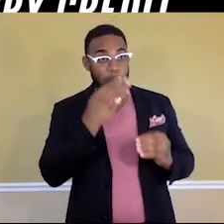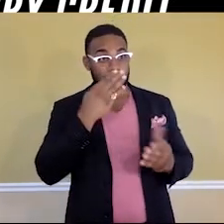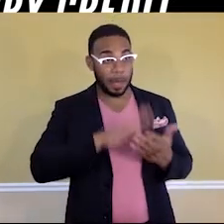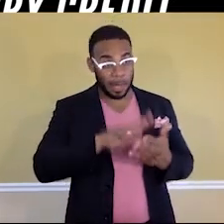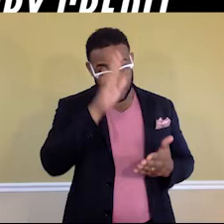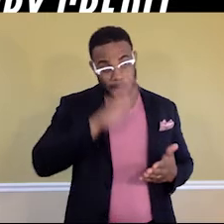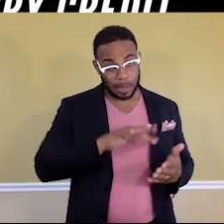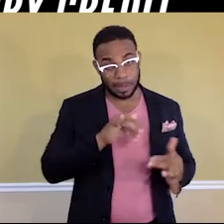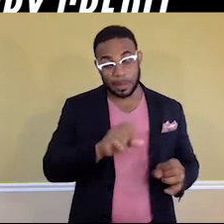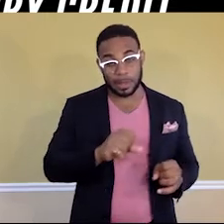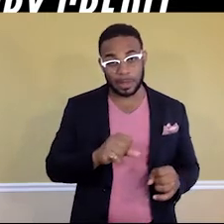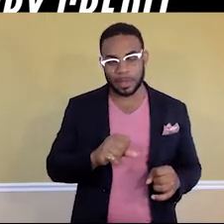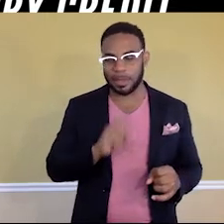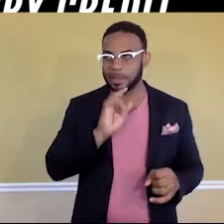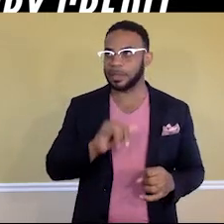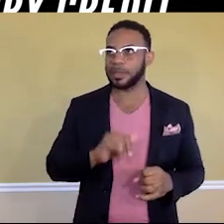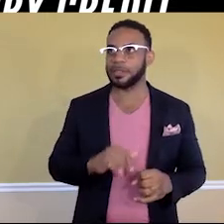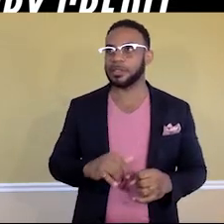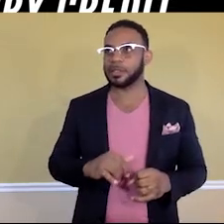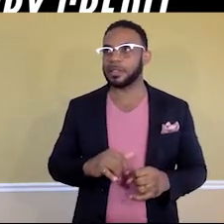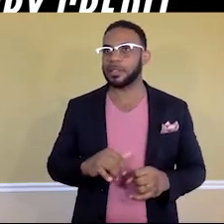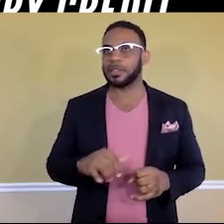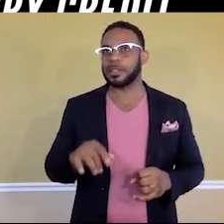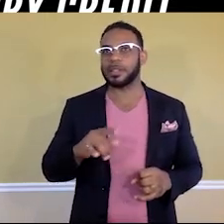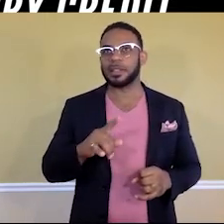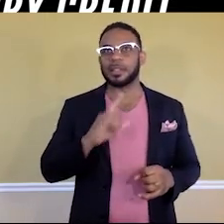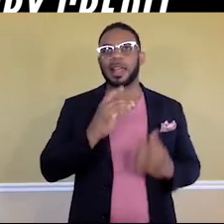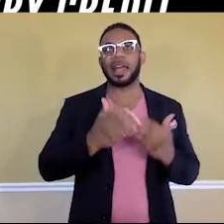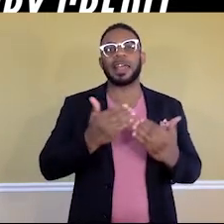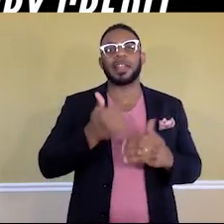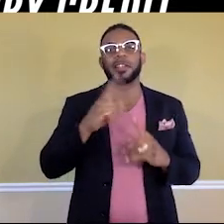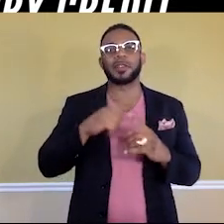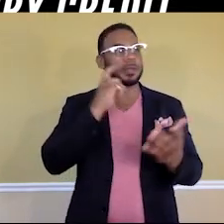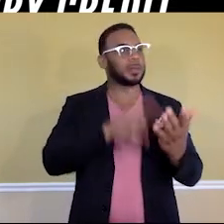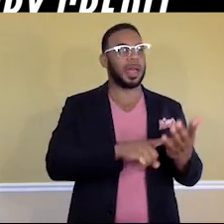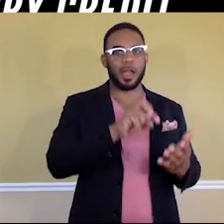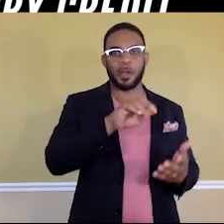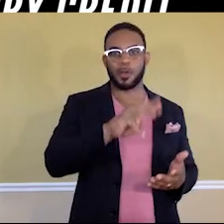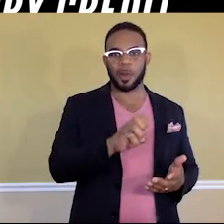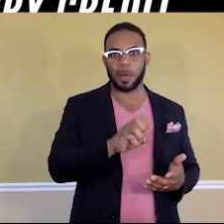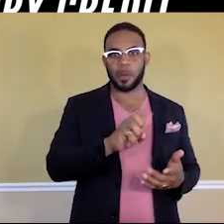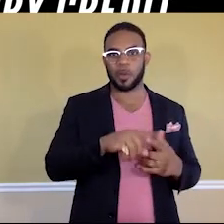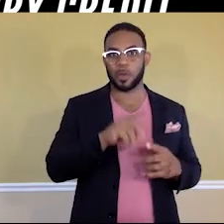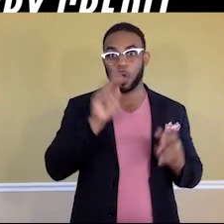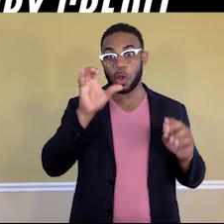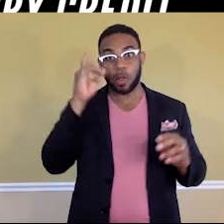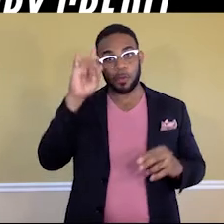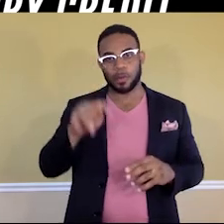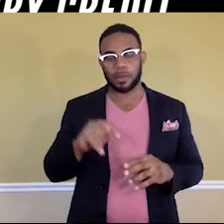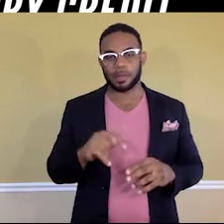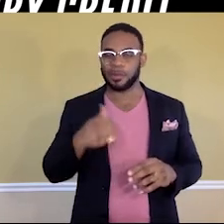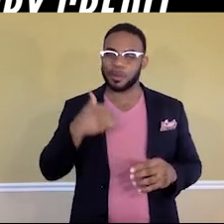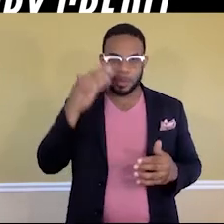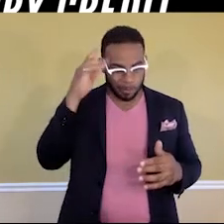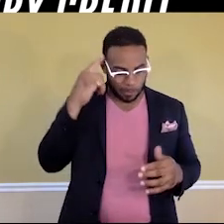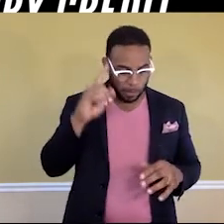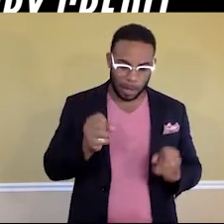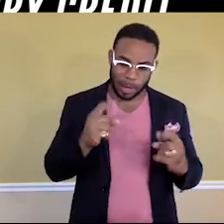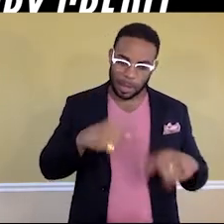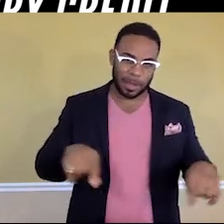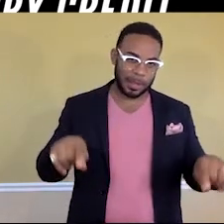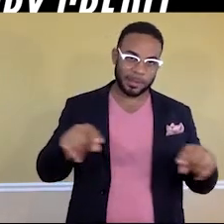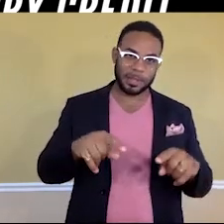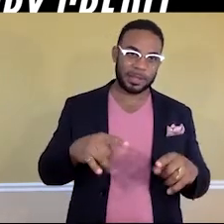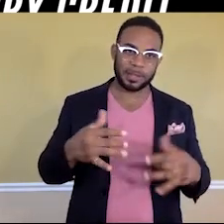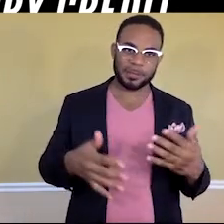guys. It's that it is a lot easier to spot crime when you're looking for it. And we know for a lot of